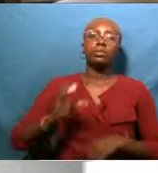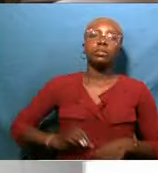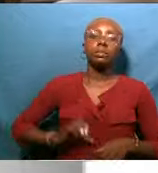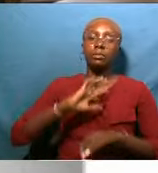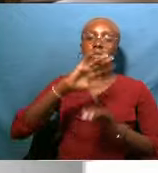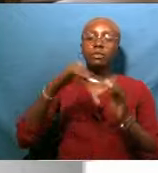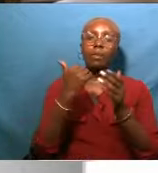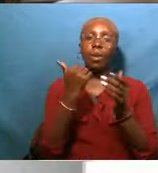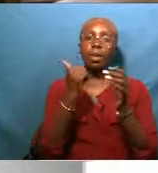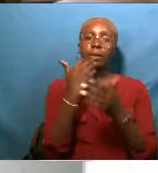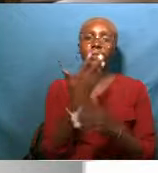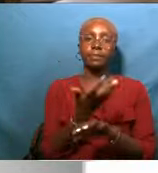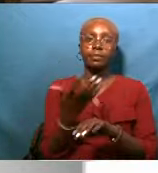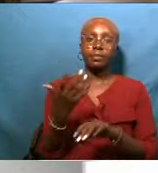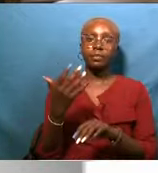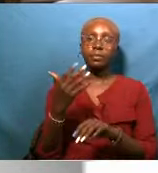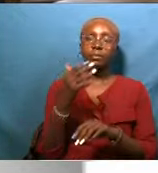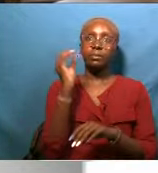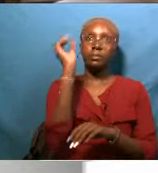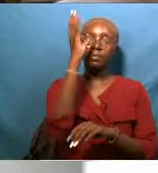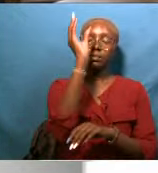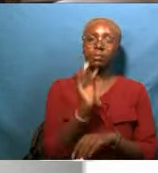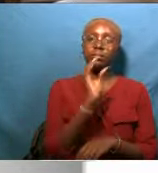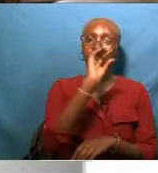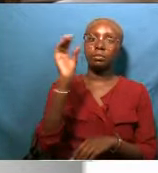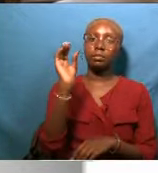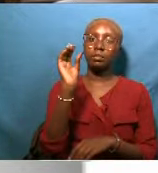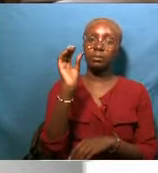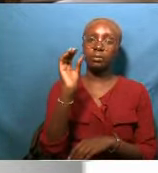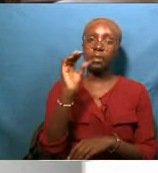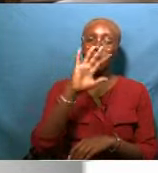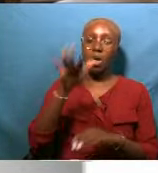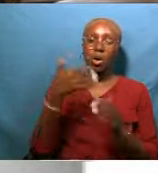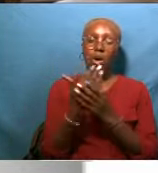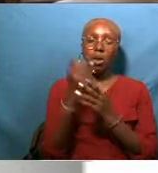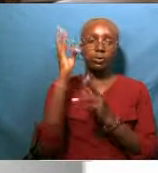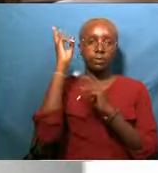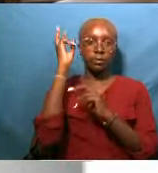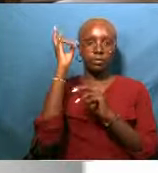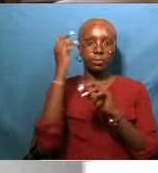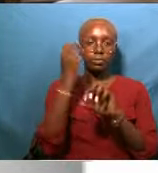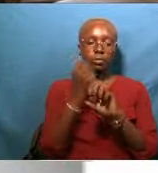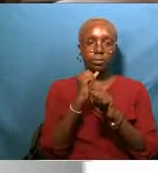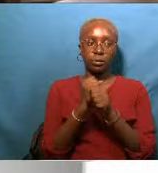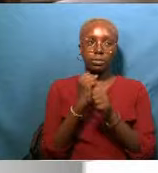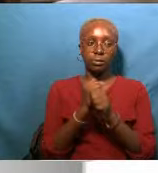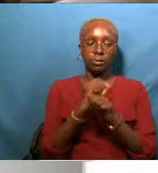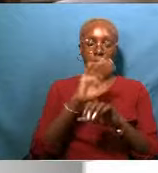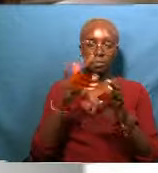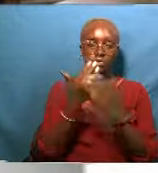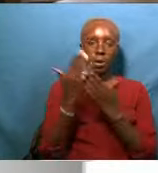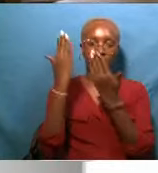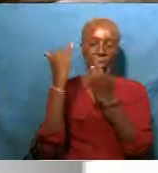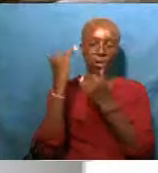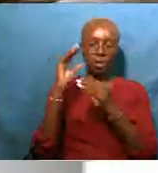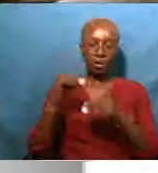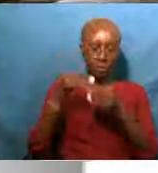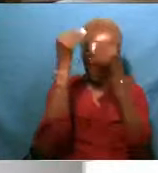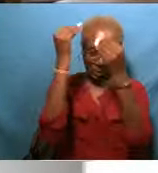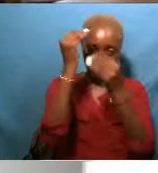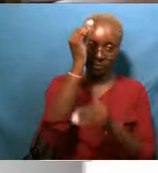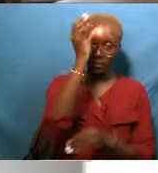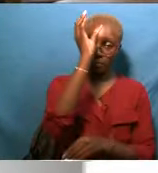All our difficulties, we send to the cross of Christ. All the devil's work, we send to the cross of Christ. And all our hopes, we